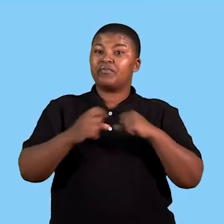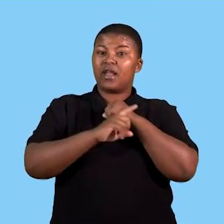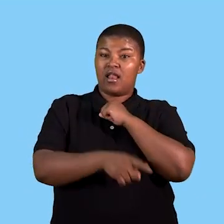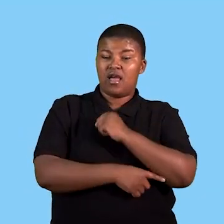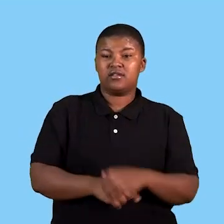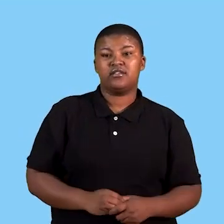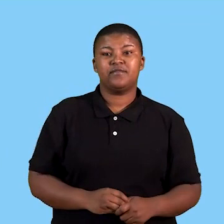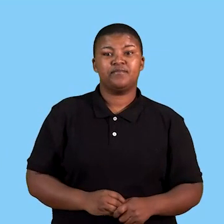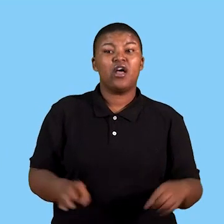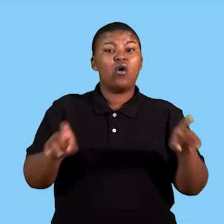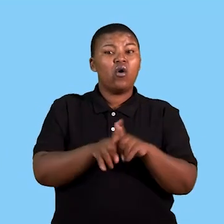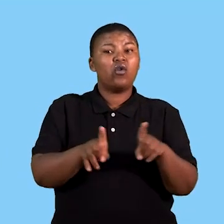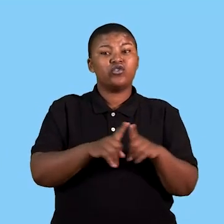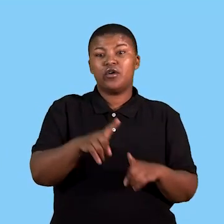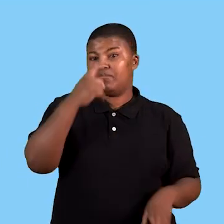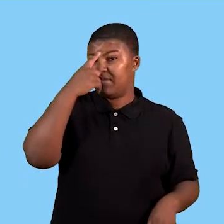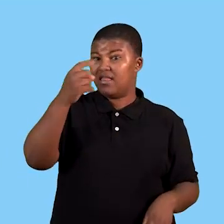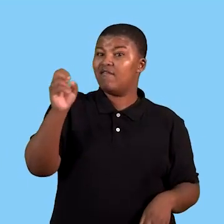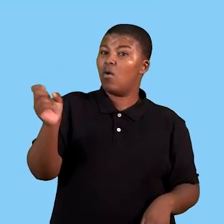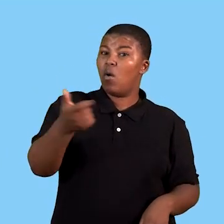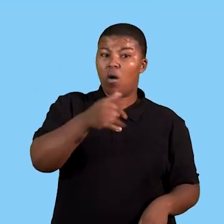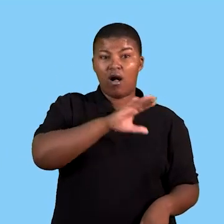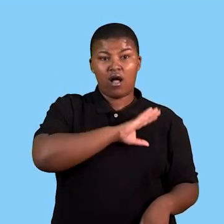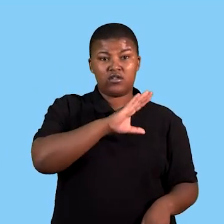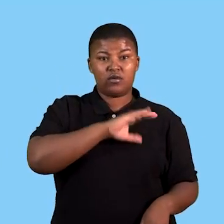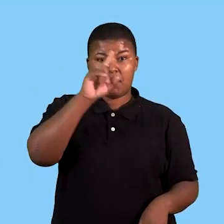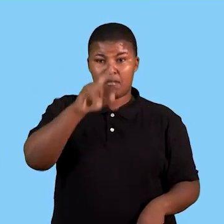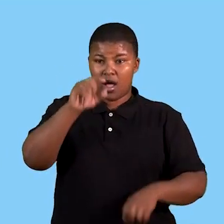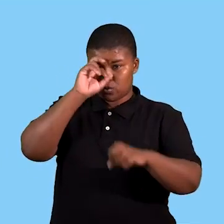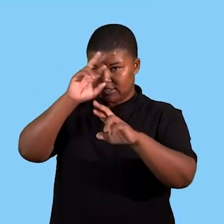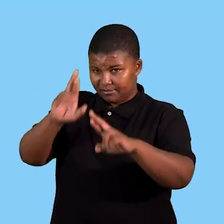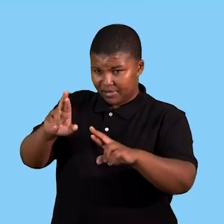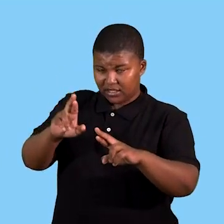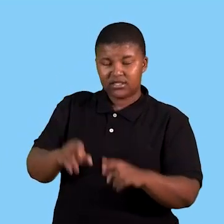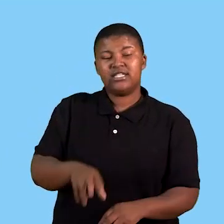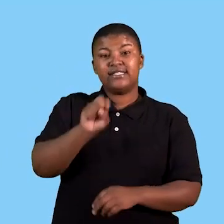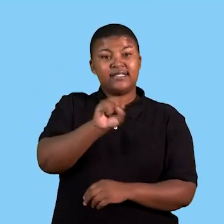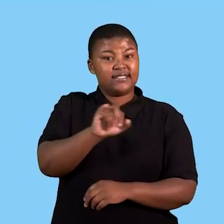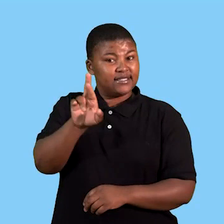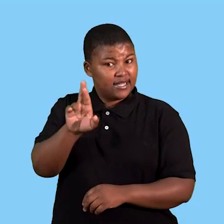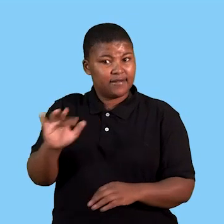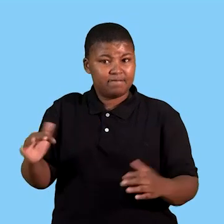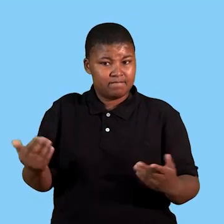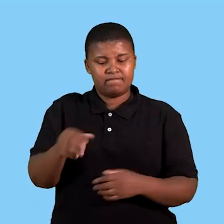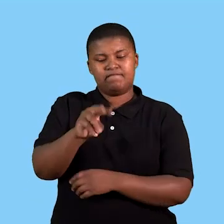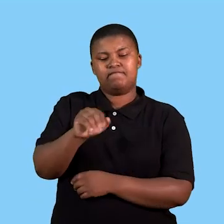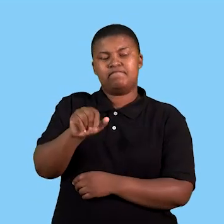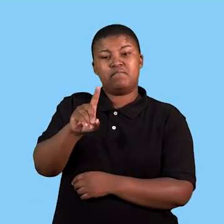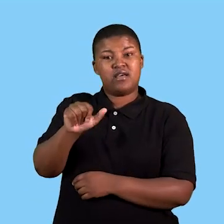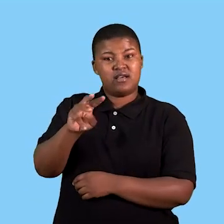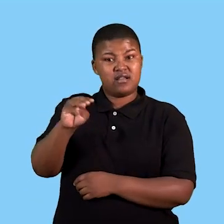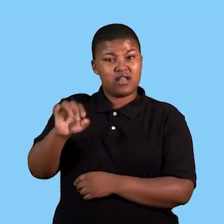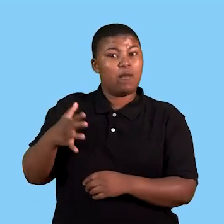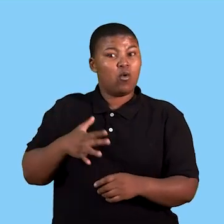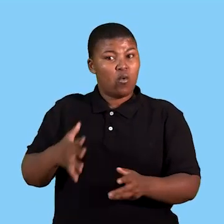then states that he also believes that all customers must be addressed as Sir and Madam. So that's